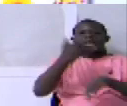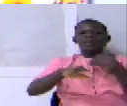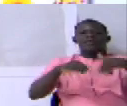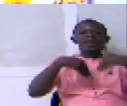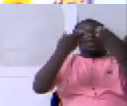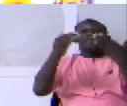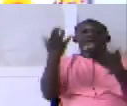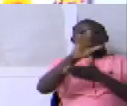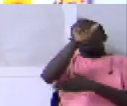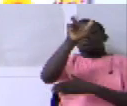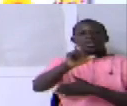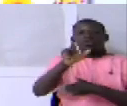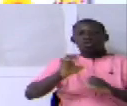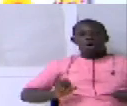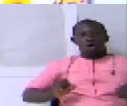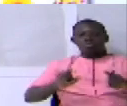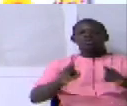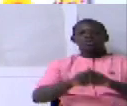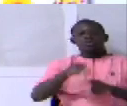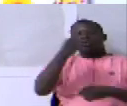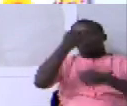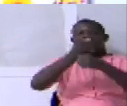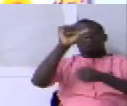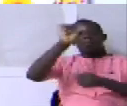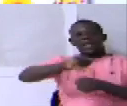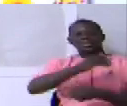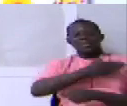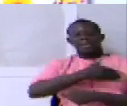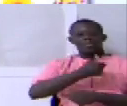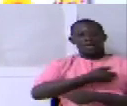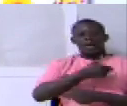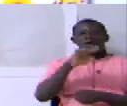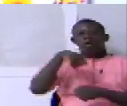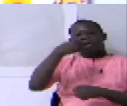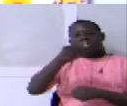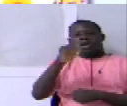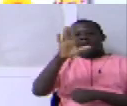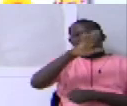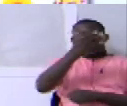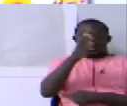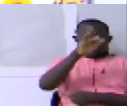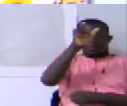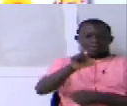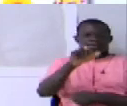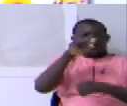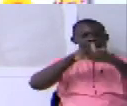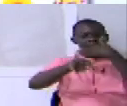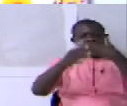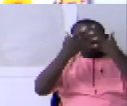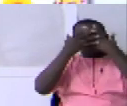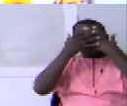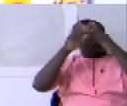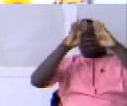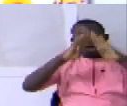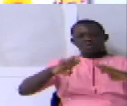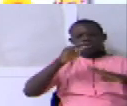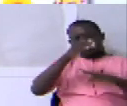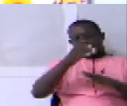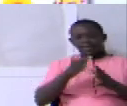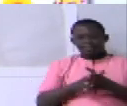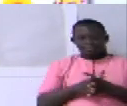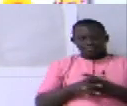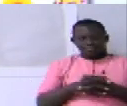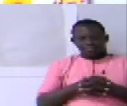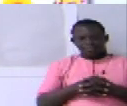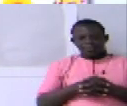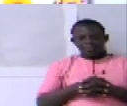bad those females. Katu commissioner memmartawje Commissioner Marian mole me yalon ko ate sonna pour kaje